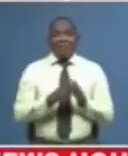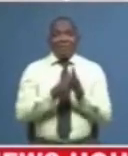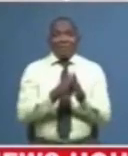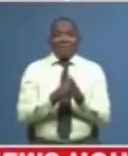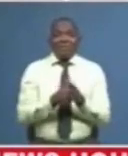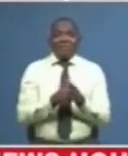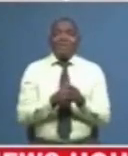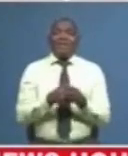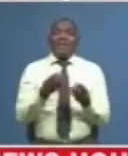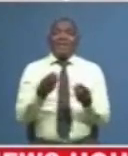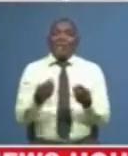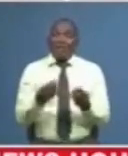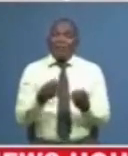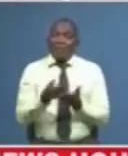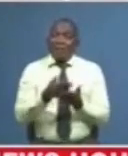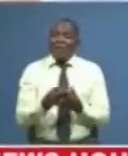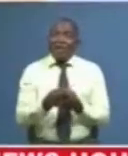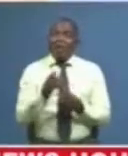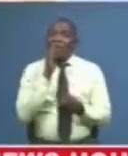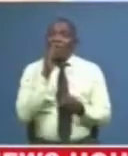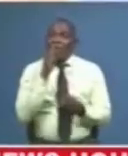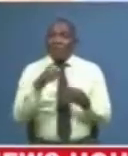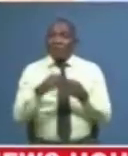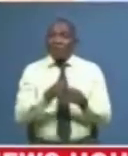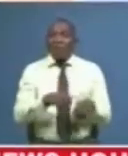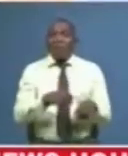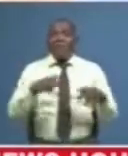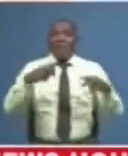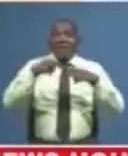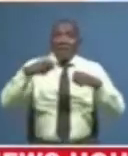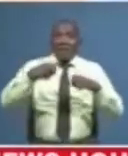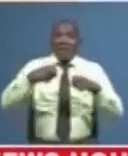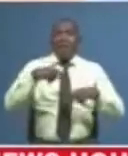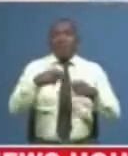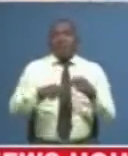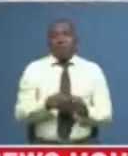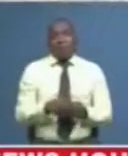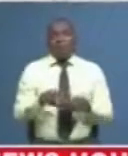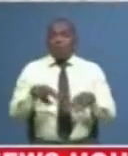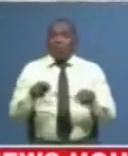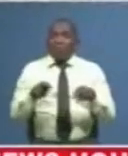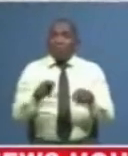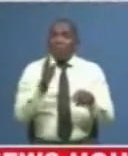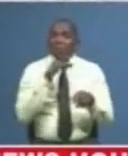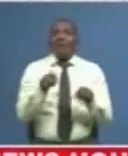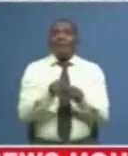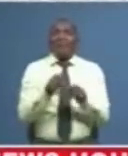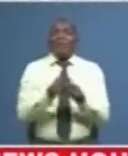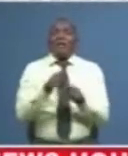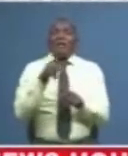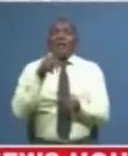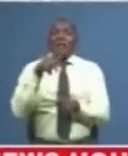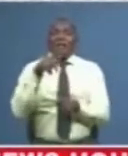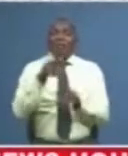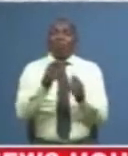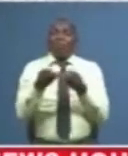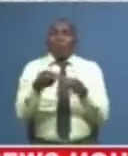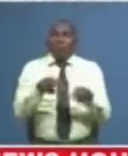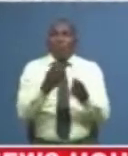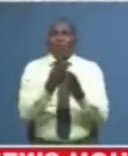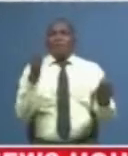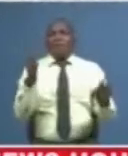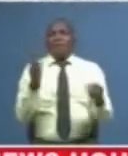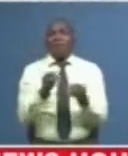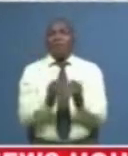land acquisitions, water supply, electricity supply, access roads, and traffic congestion on the Tema Flower Route.